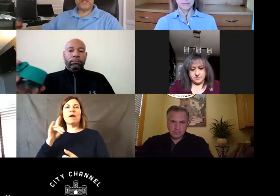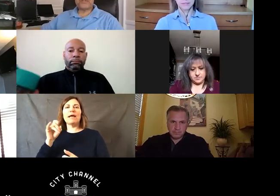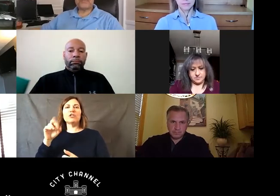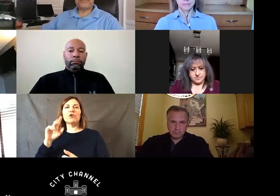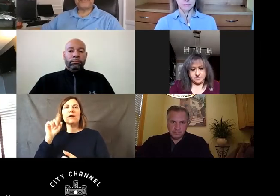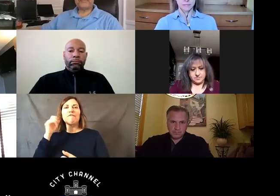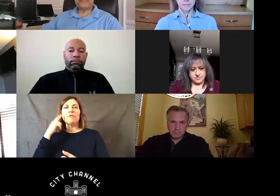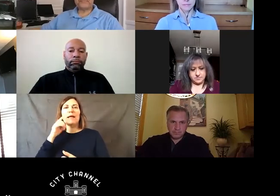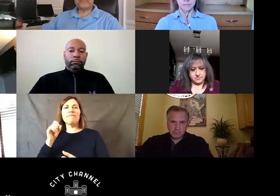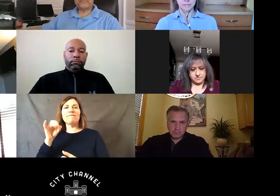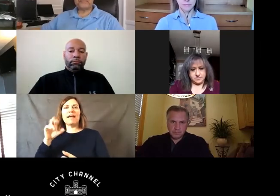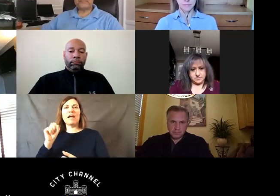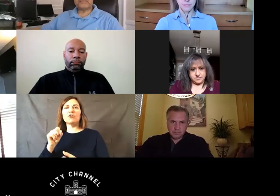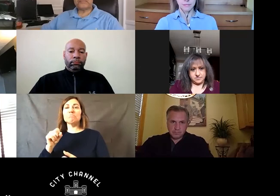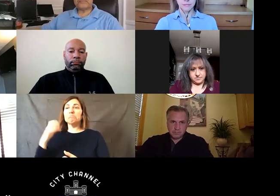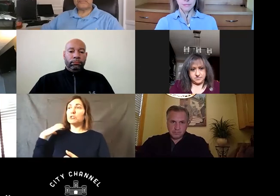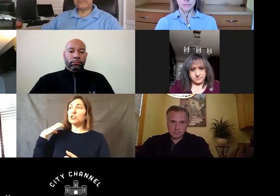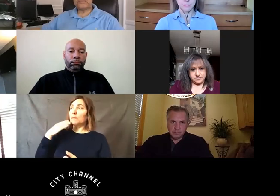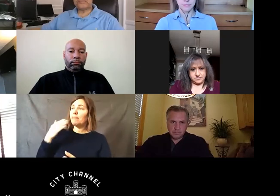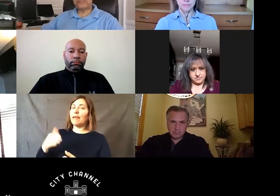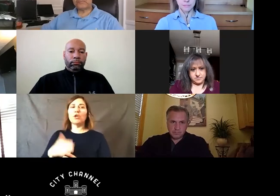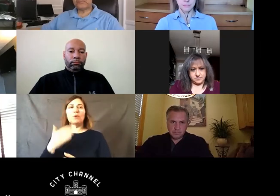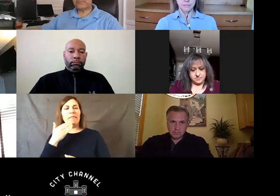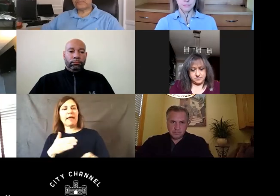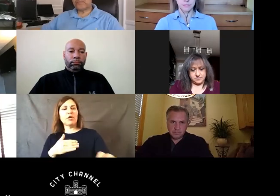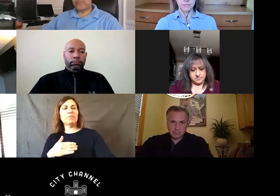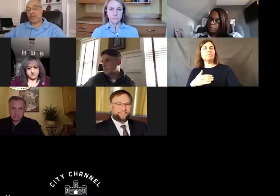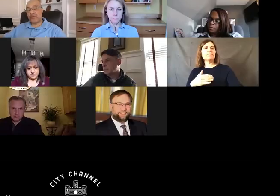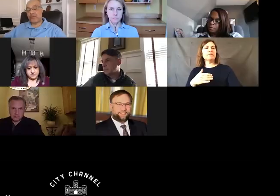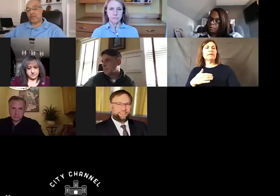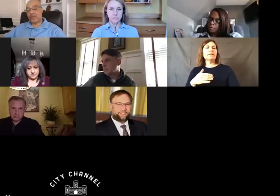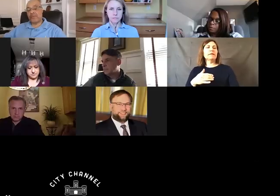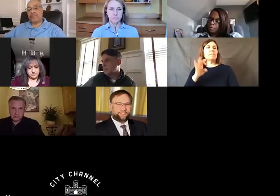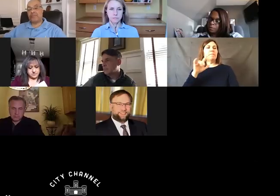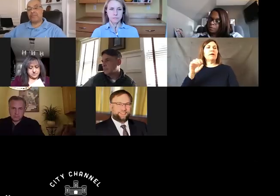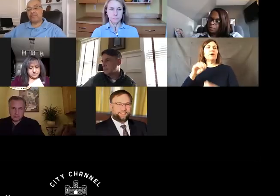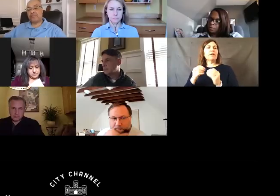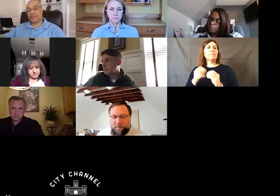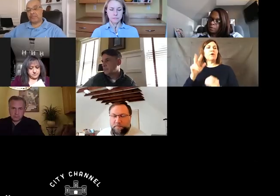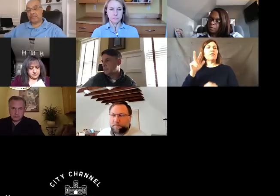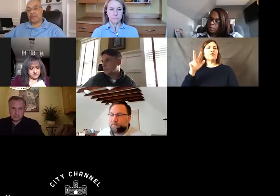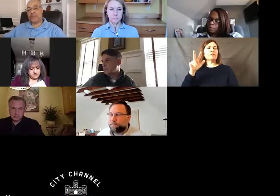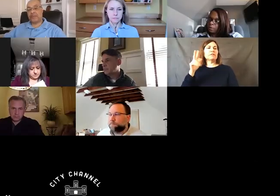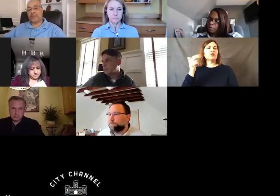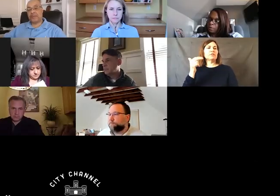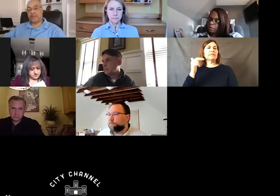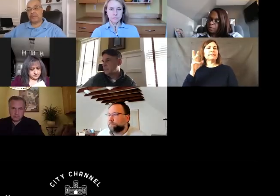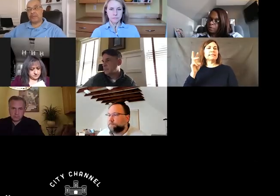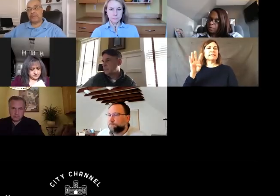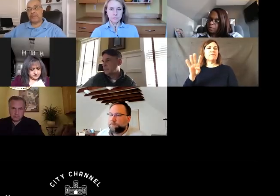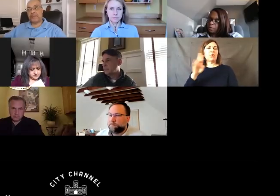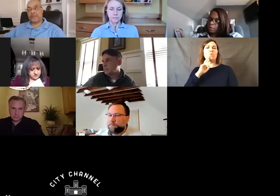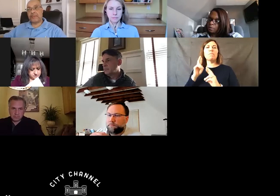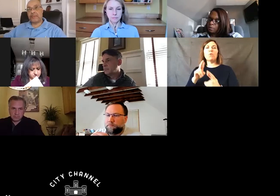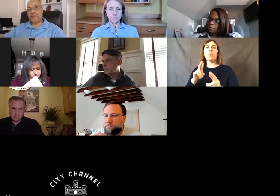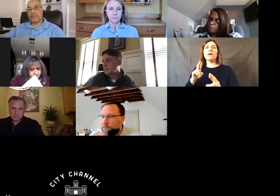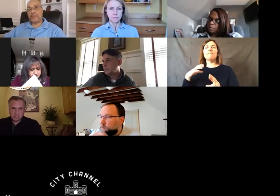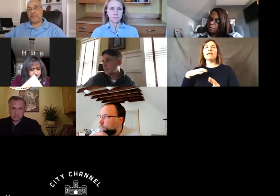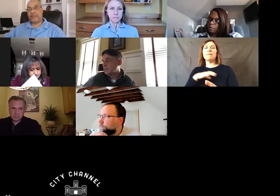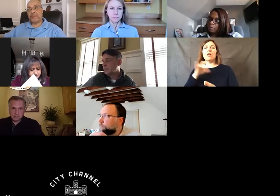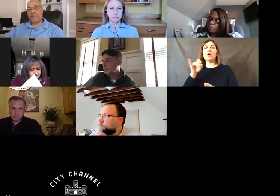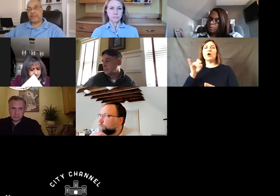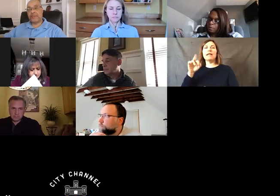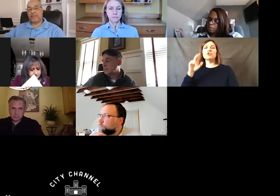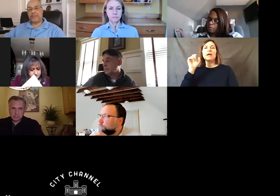you very much. Councilwoman Gross presents Bill Number 1364, Report of the Committee on Intergovernmental Affairs